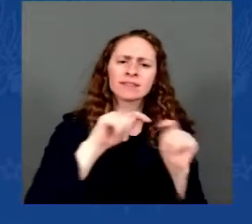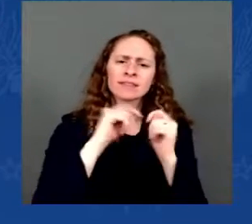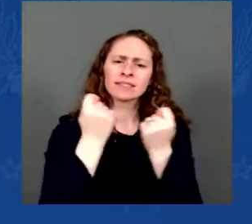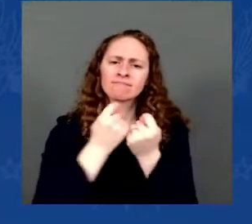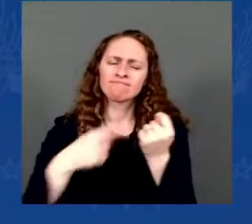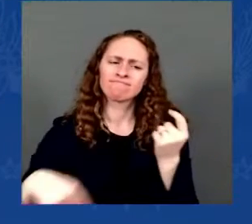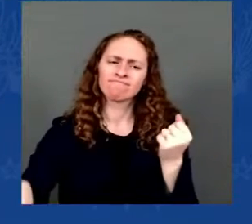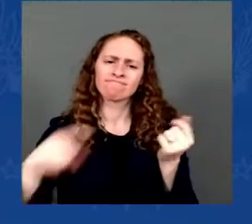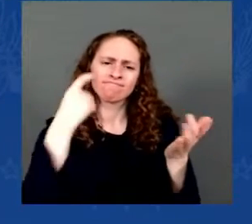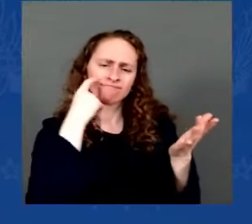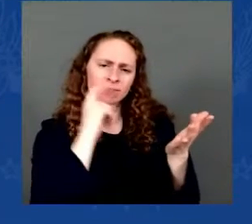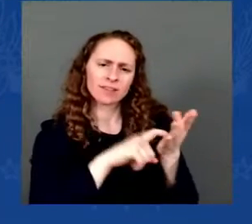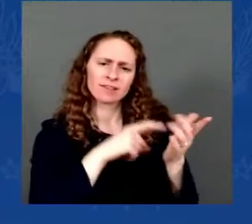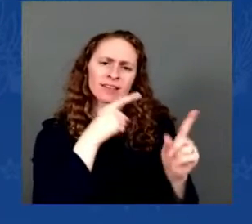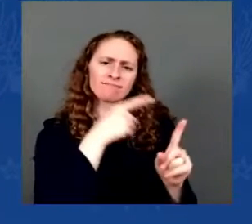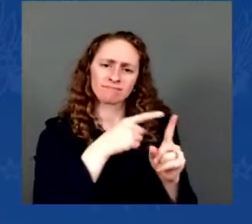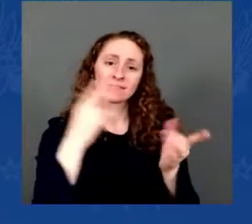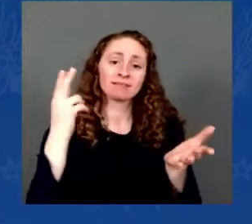the President of the United States.